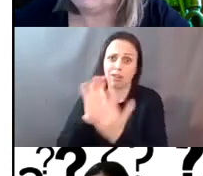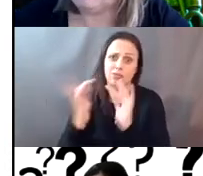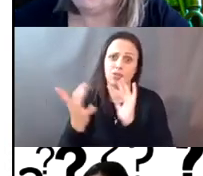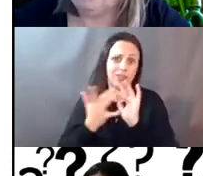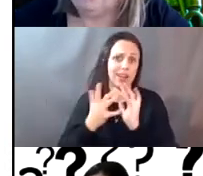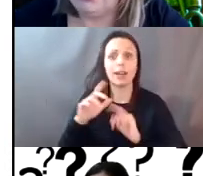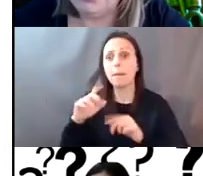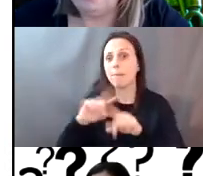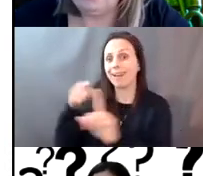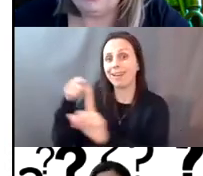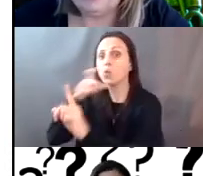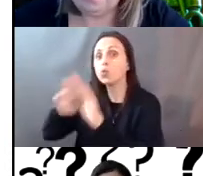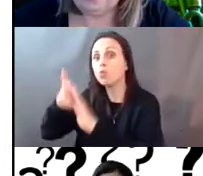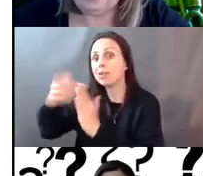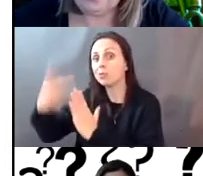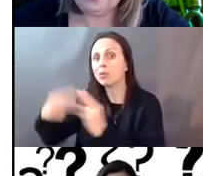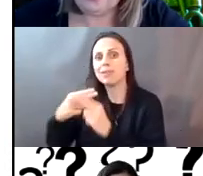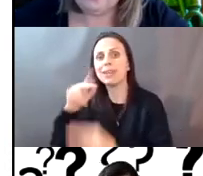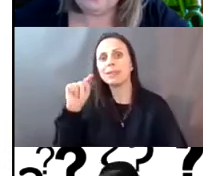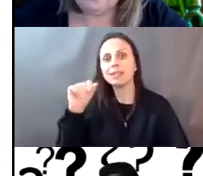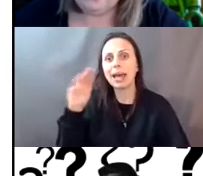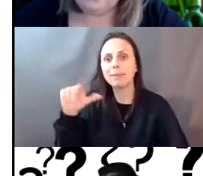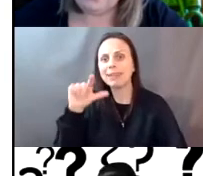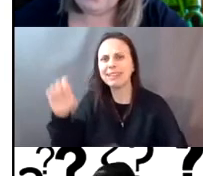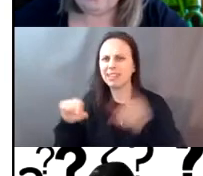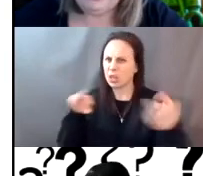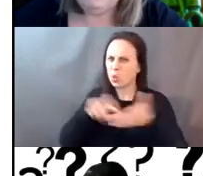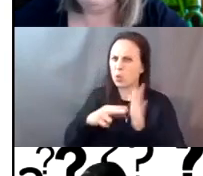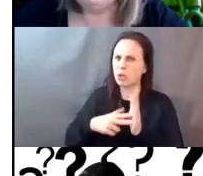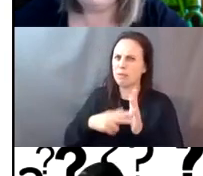Lee is the woman who runs that program. Can you define what you mean by scraping?